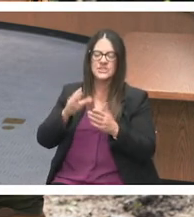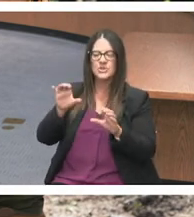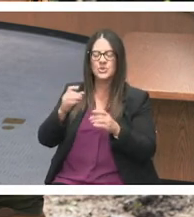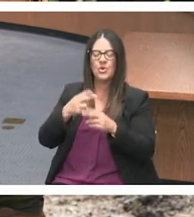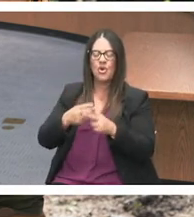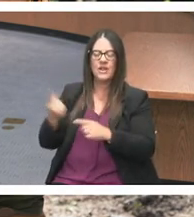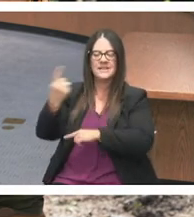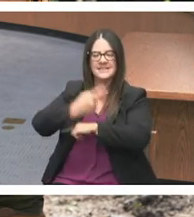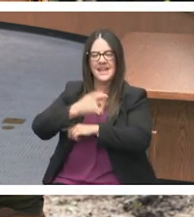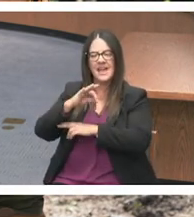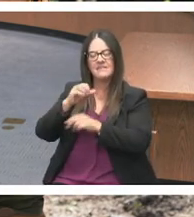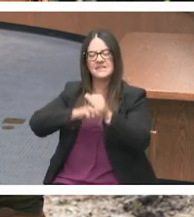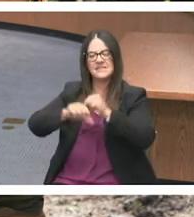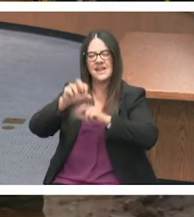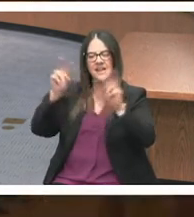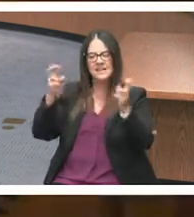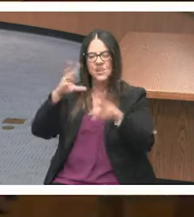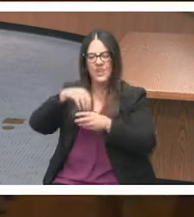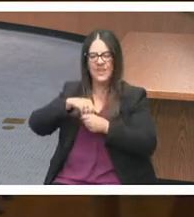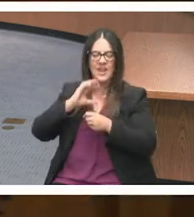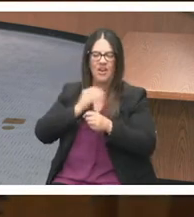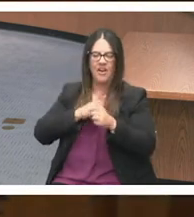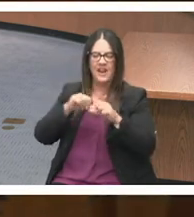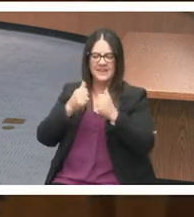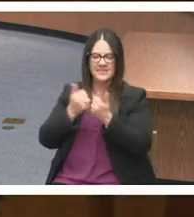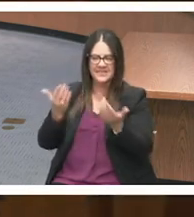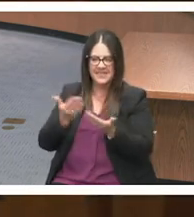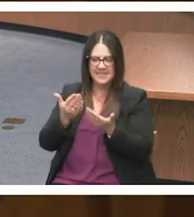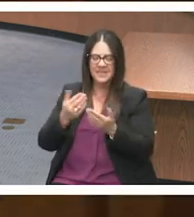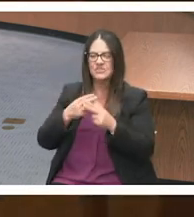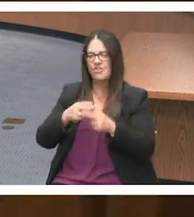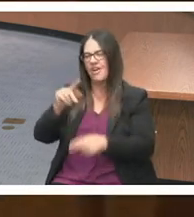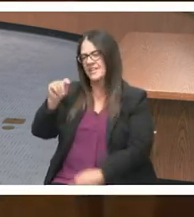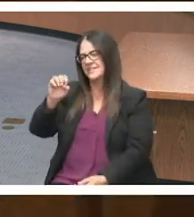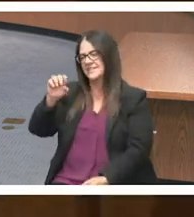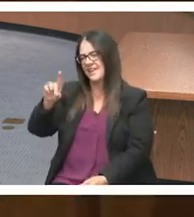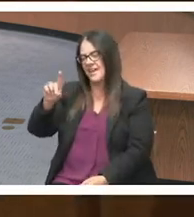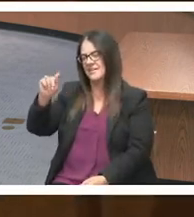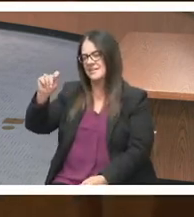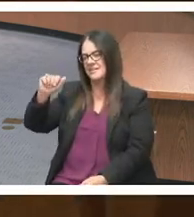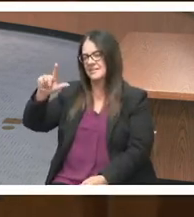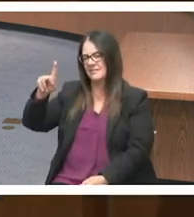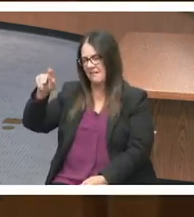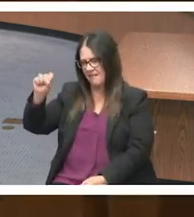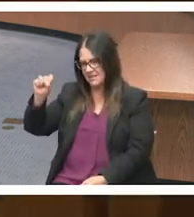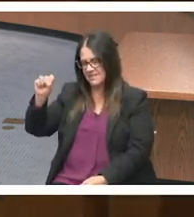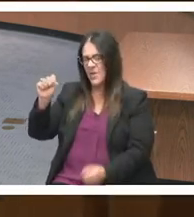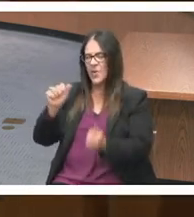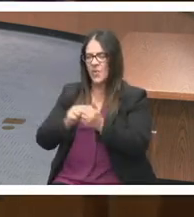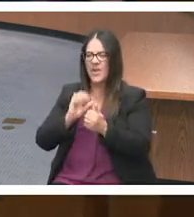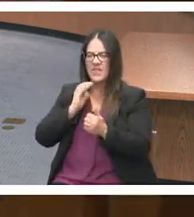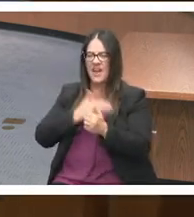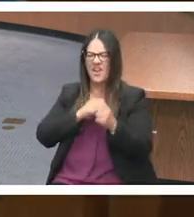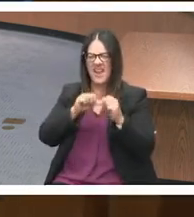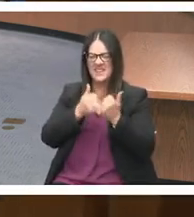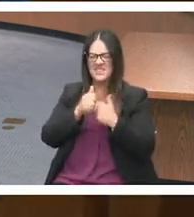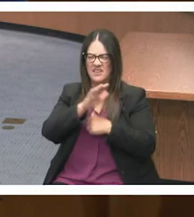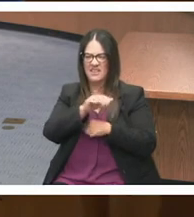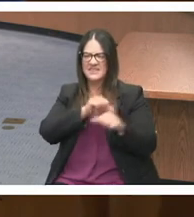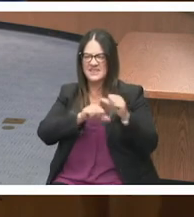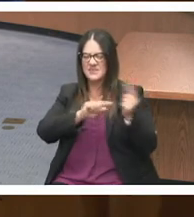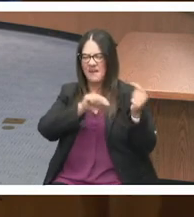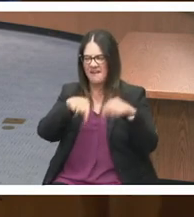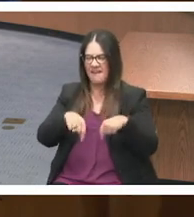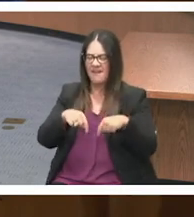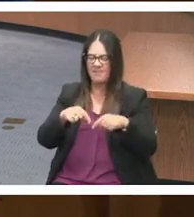science within our agency, where we almost do TED Talks from some of our agency scientists in a